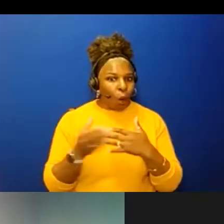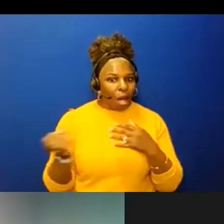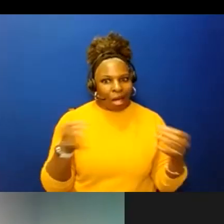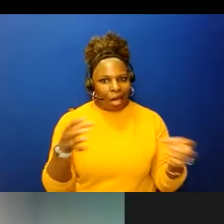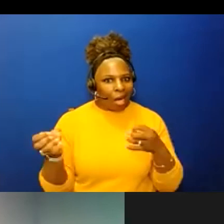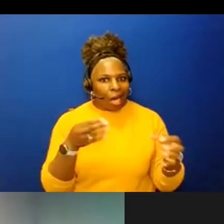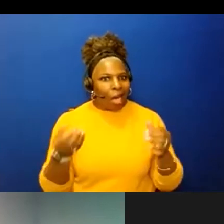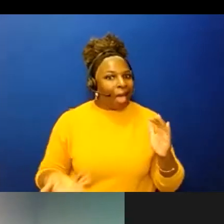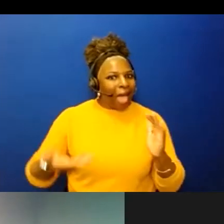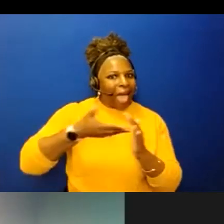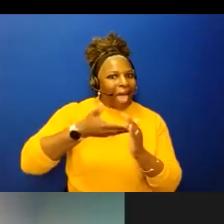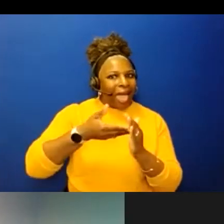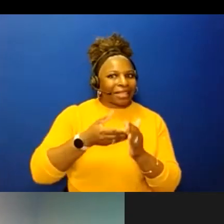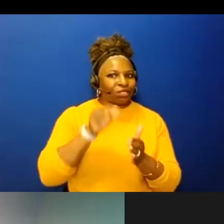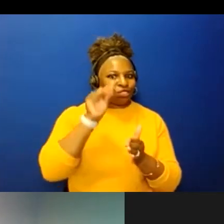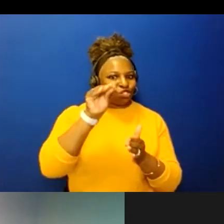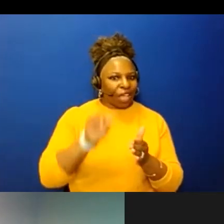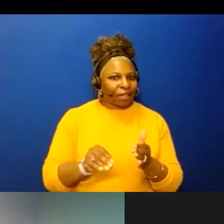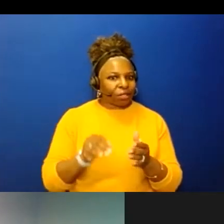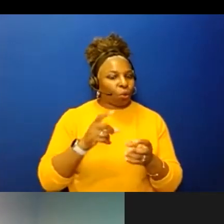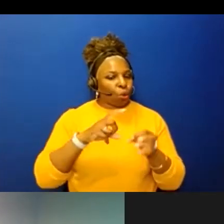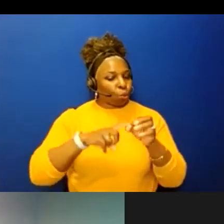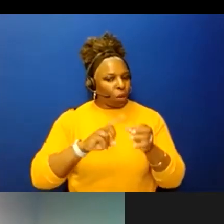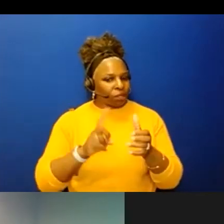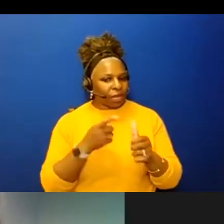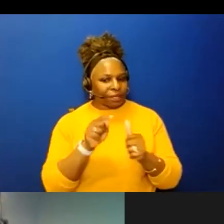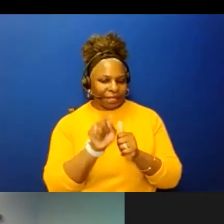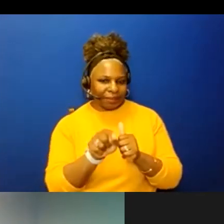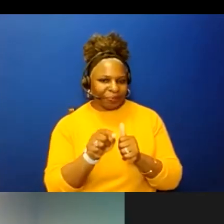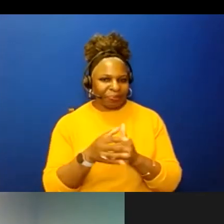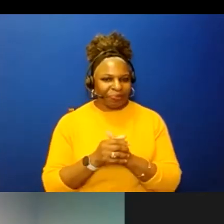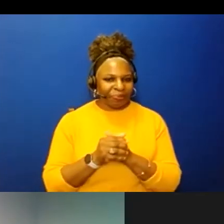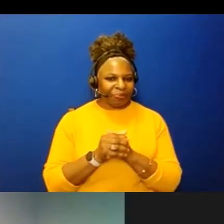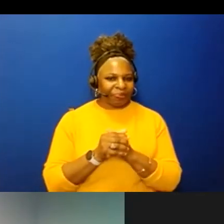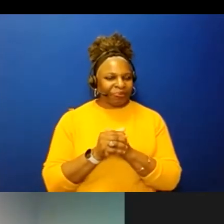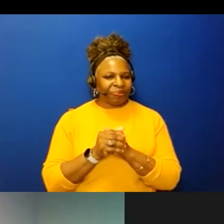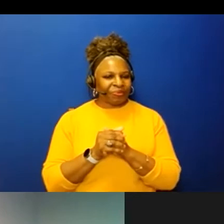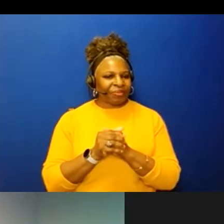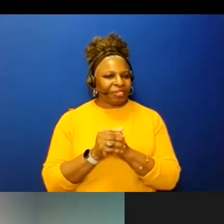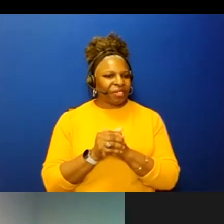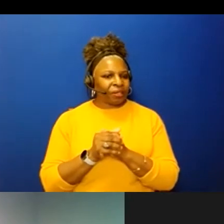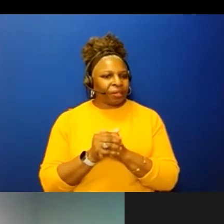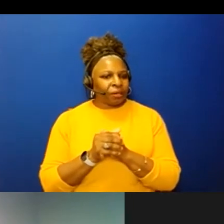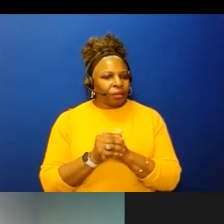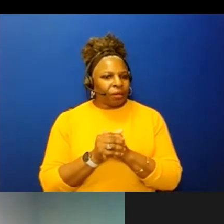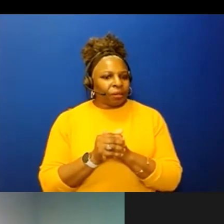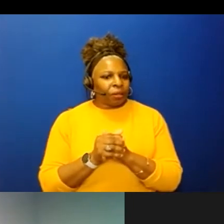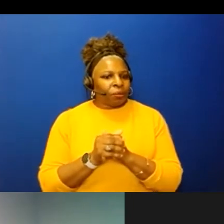can go through them, or we've got a couple that people sent in beforehand,